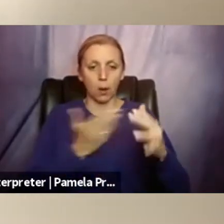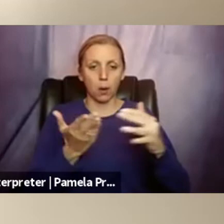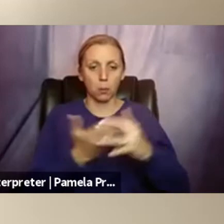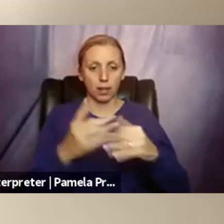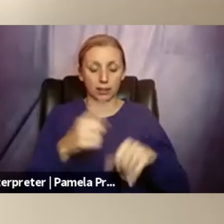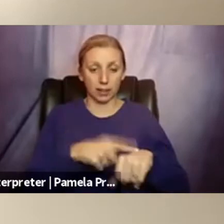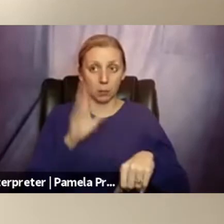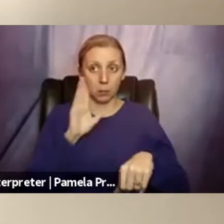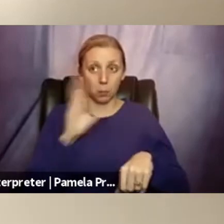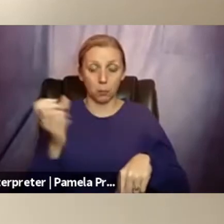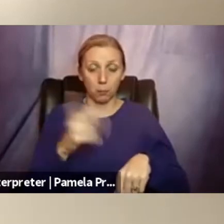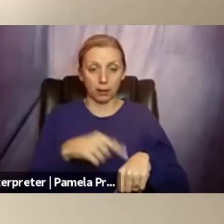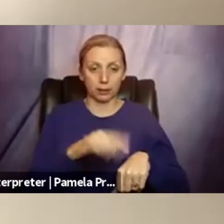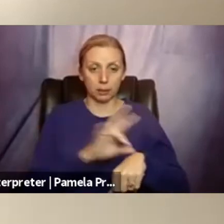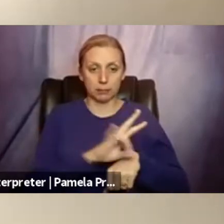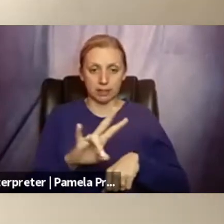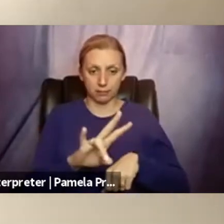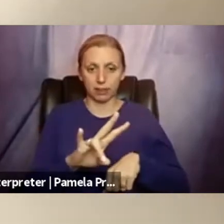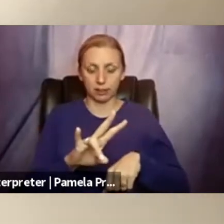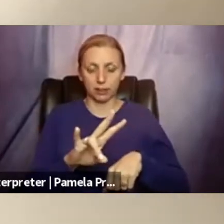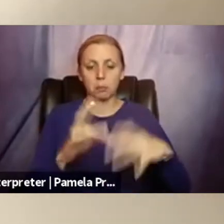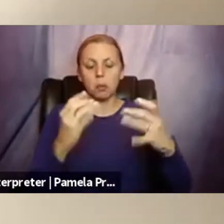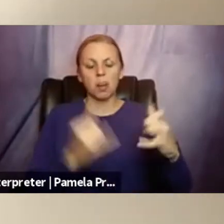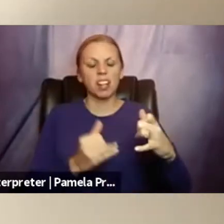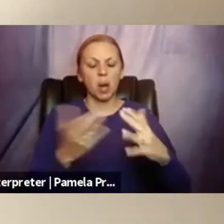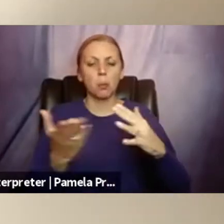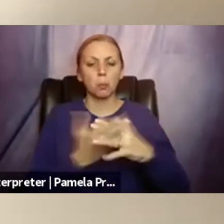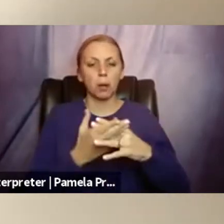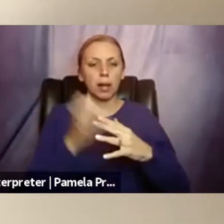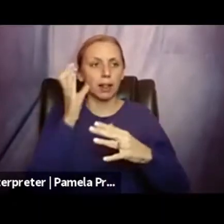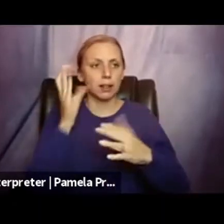back at 7 o'clock. In the meantime, let's listen to the music and we will see you soon.